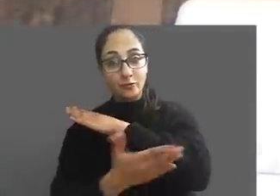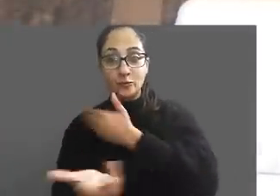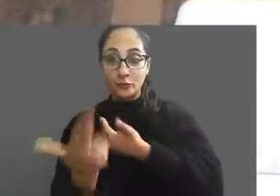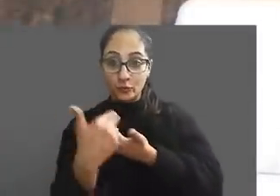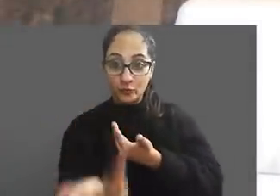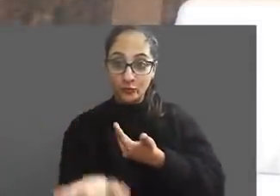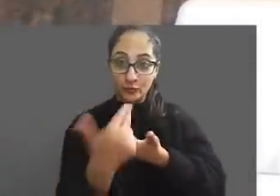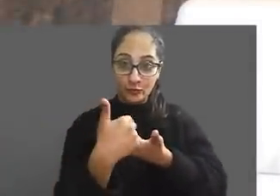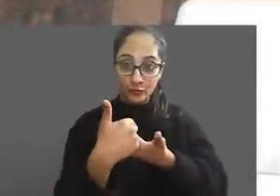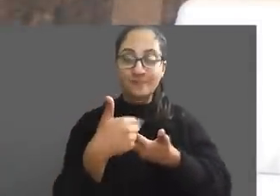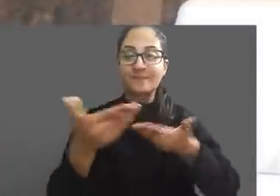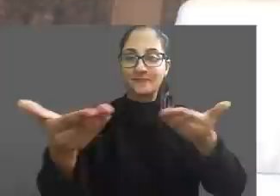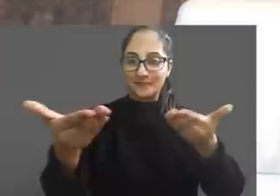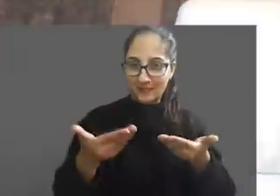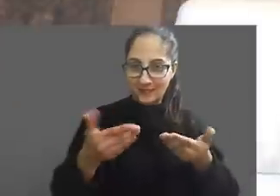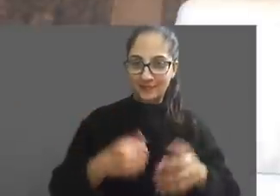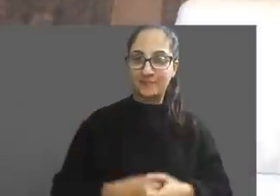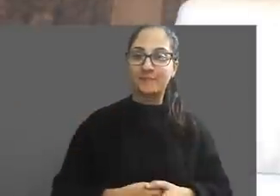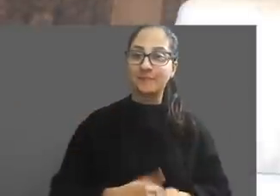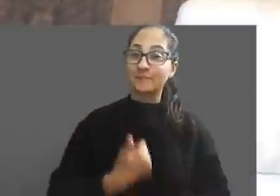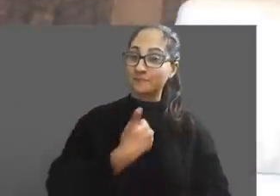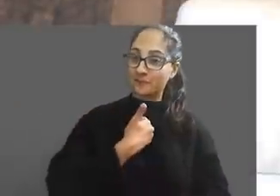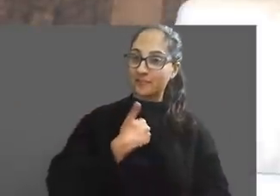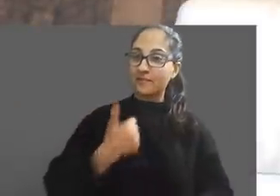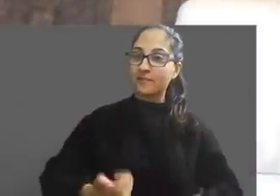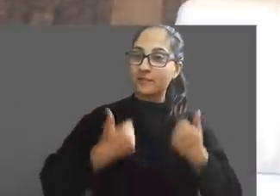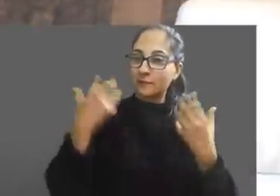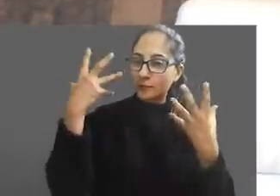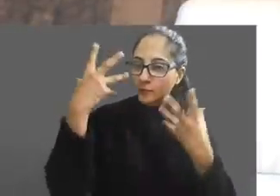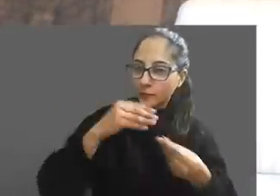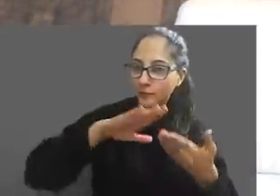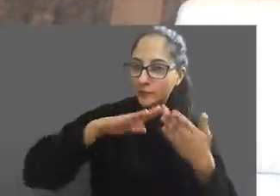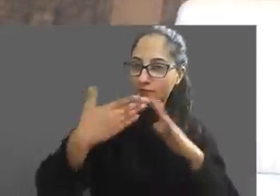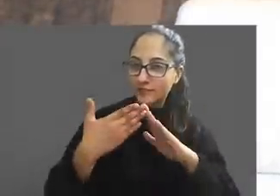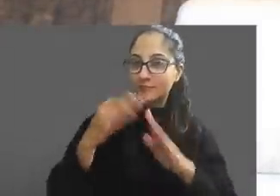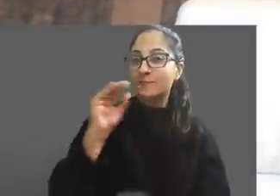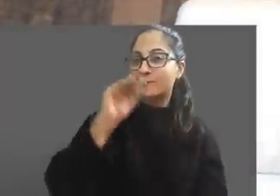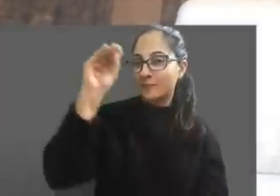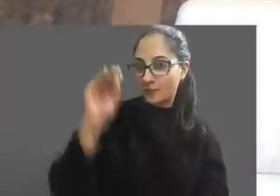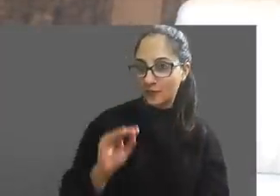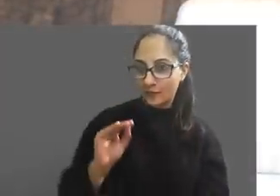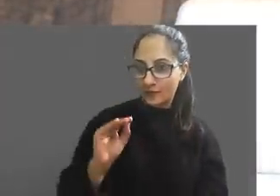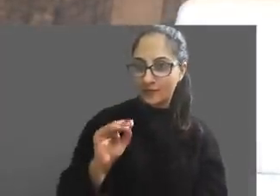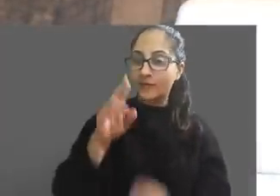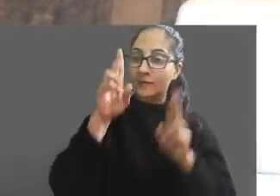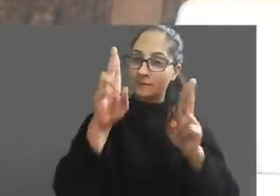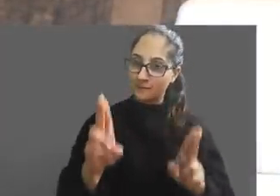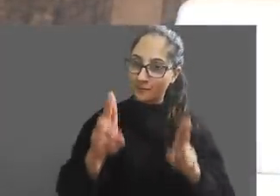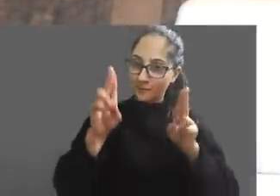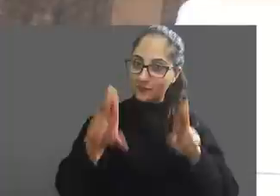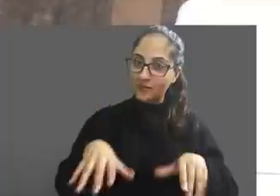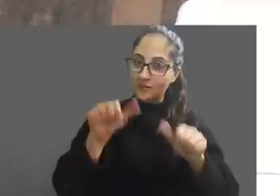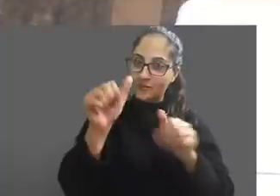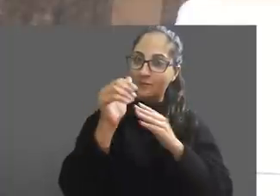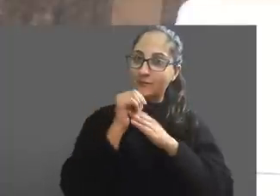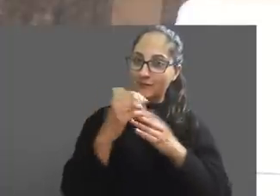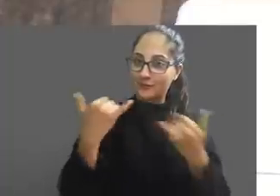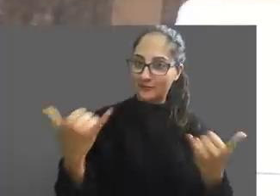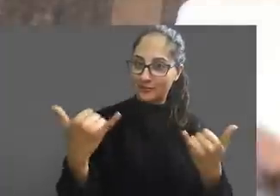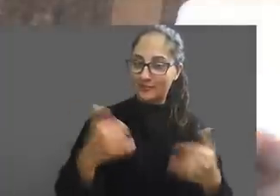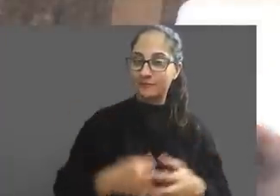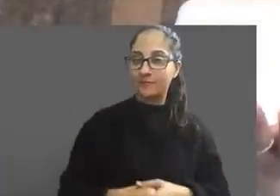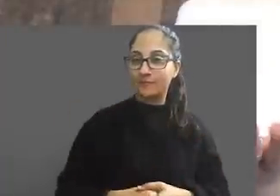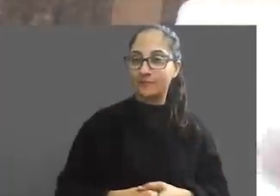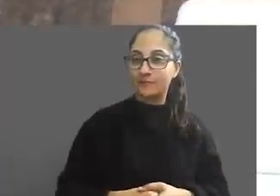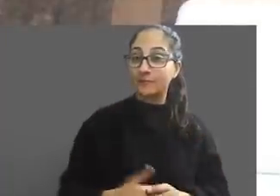globe. I'm coming to you from my beautiful hometown in Ottawa, and it is such a pleasure to be hosting tonight's episode.